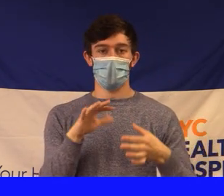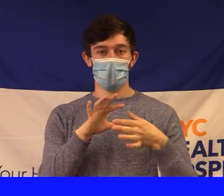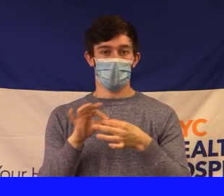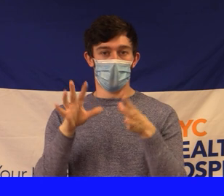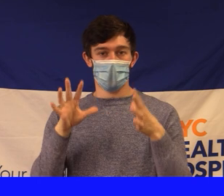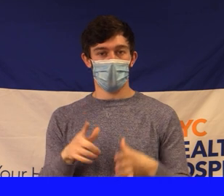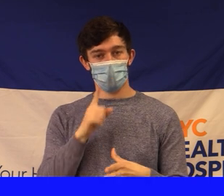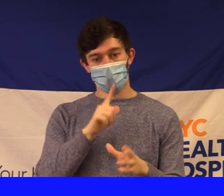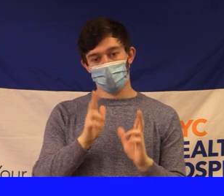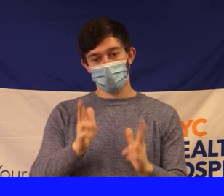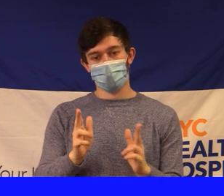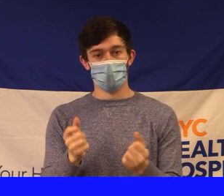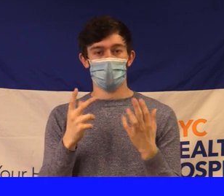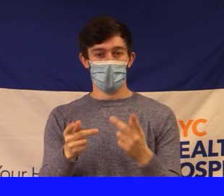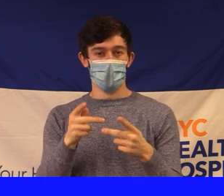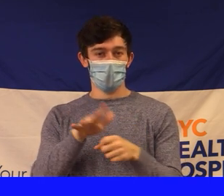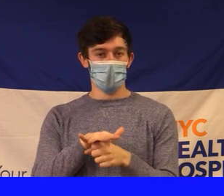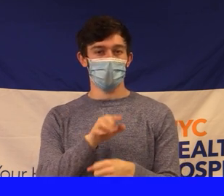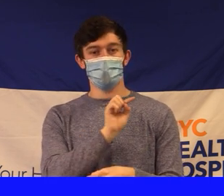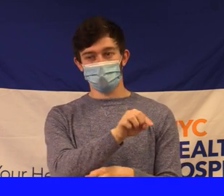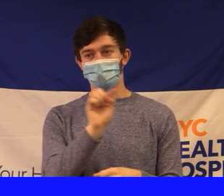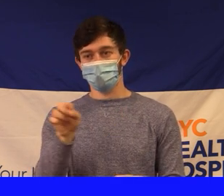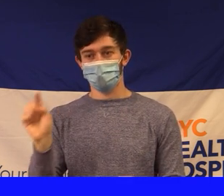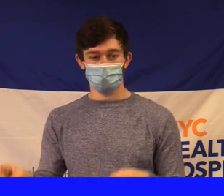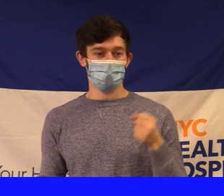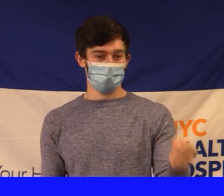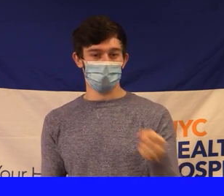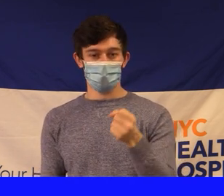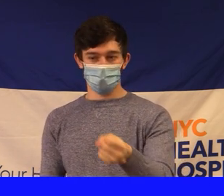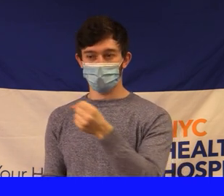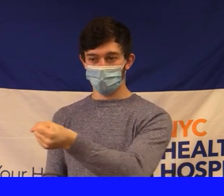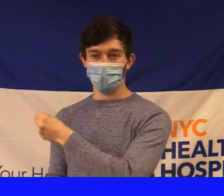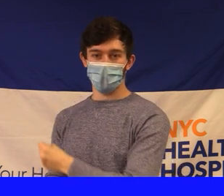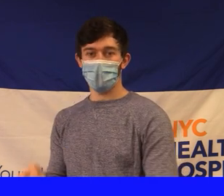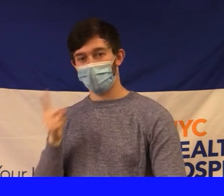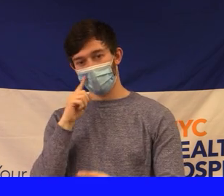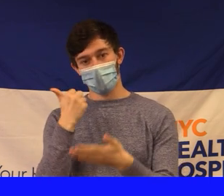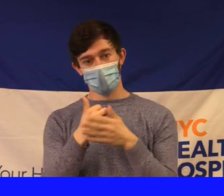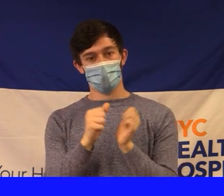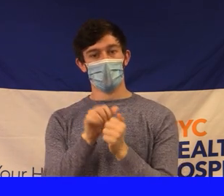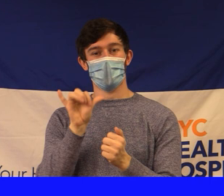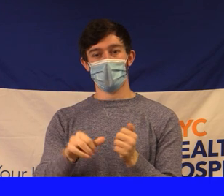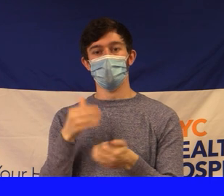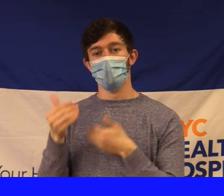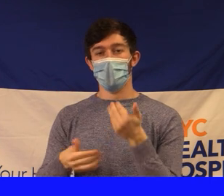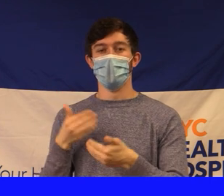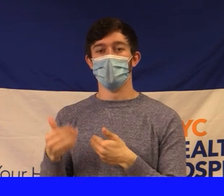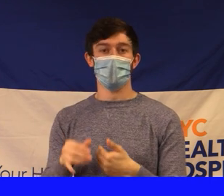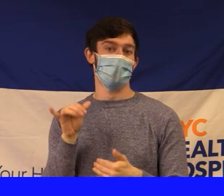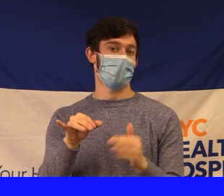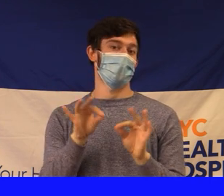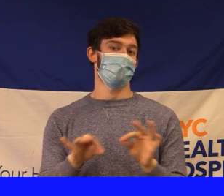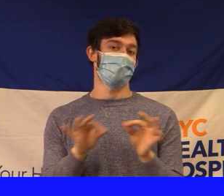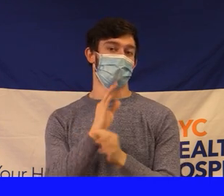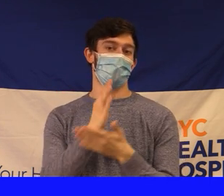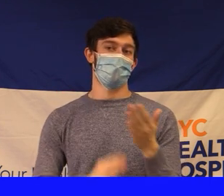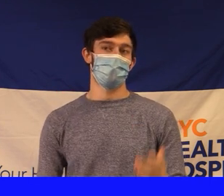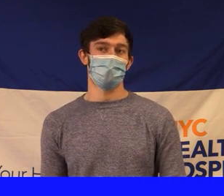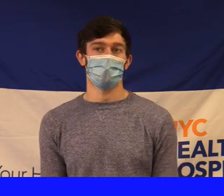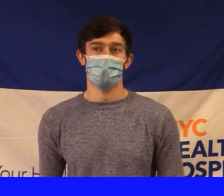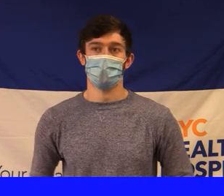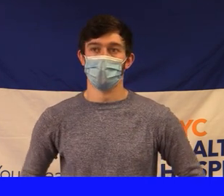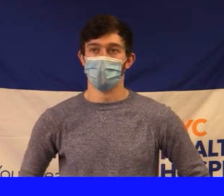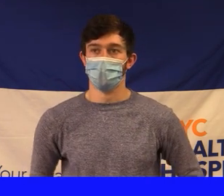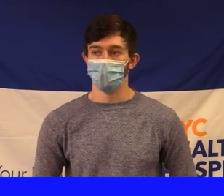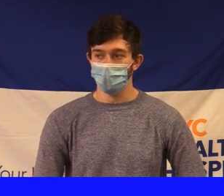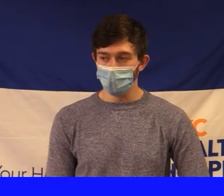to kind of roam around and help with that packaging process. That's a key piece of it. And then,